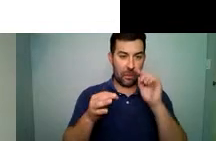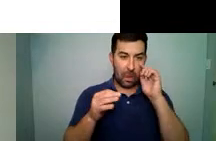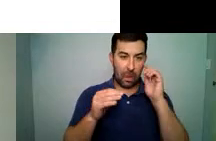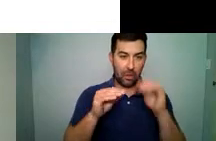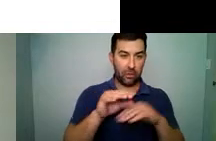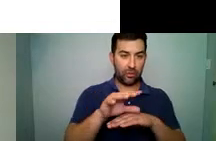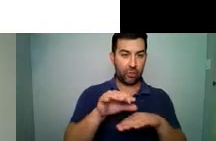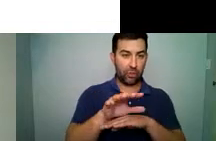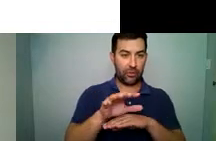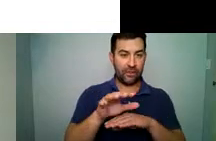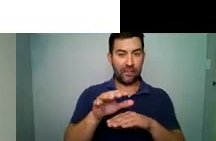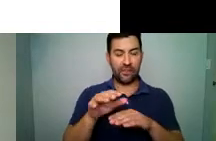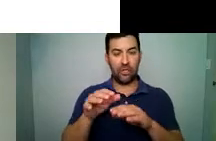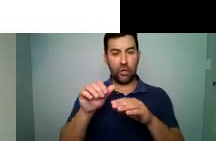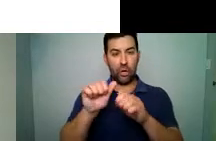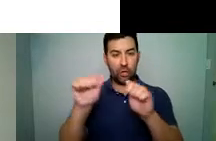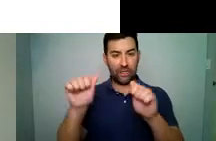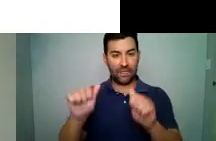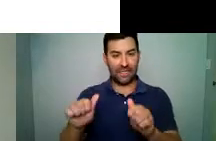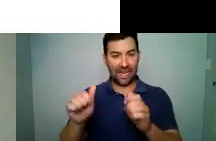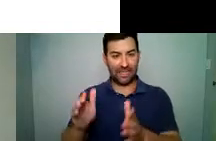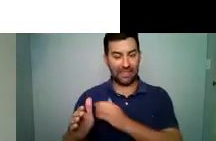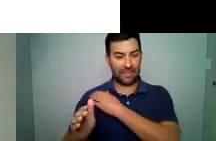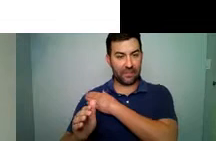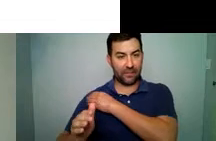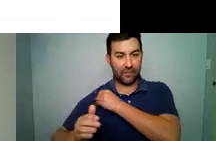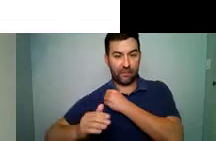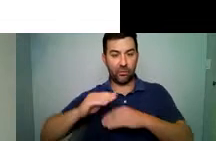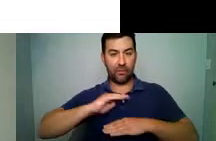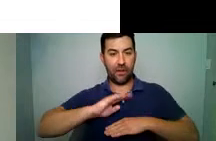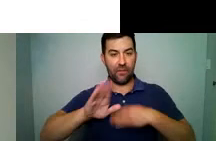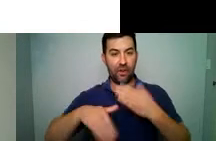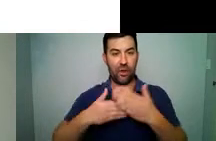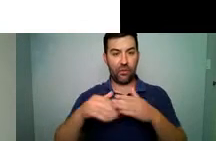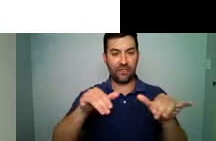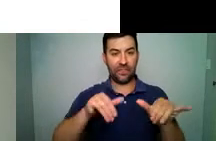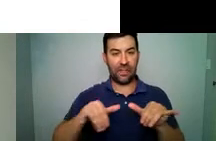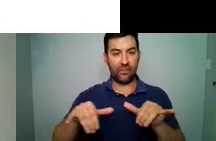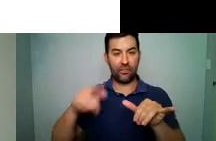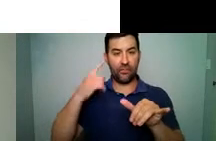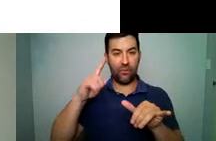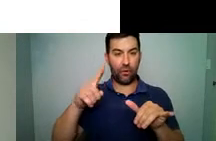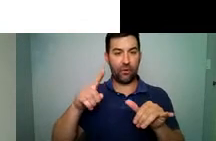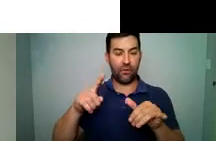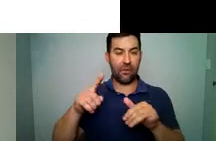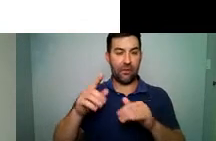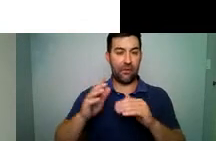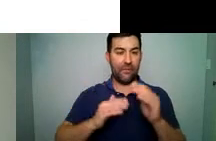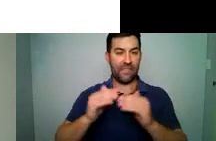architects to, meet broad standards for public facilities like this.